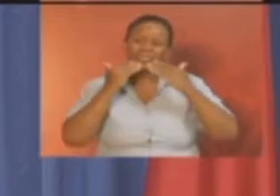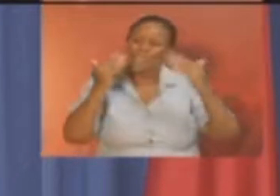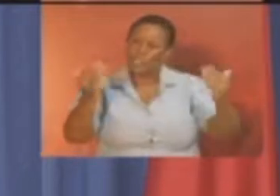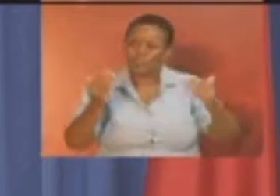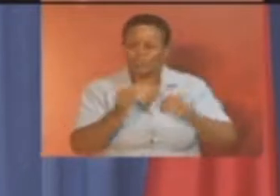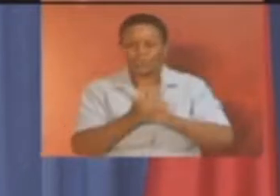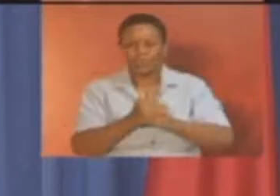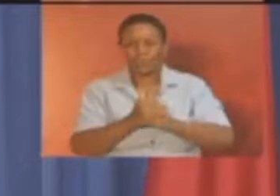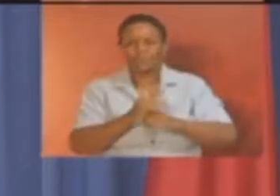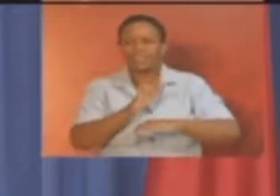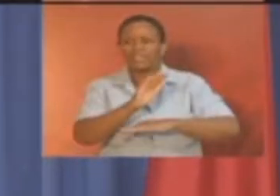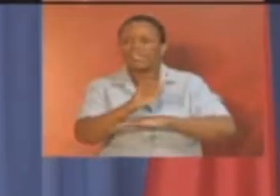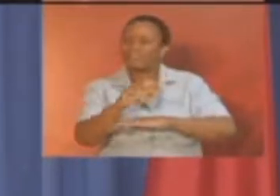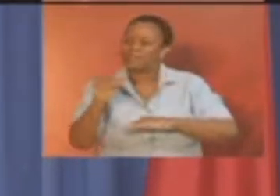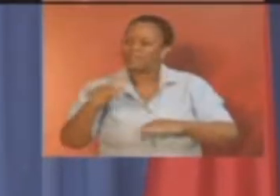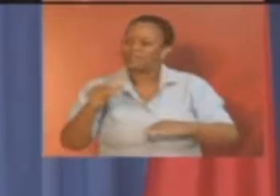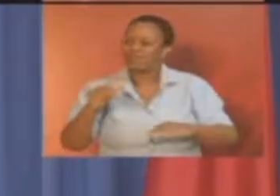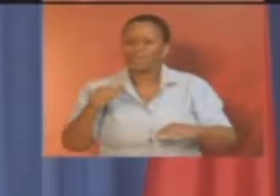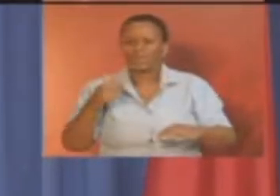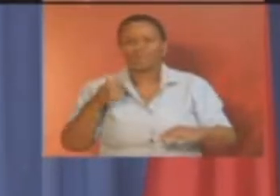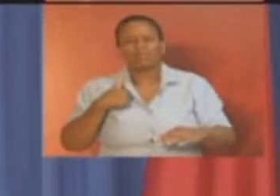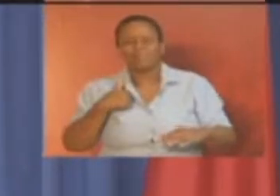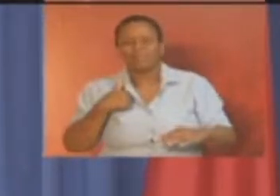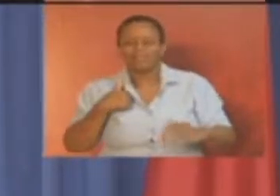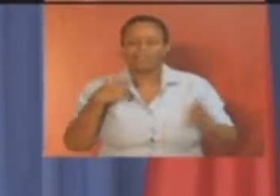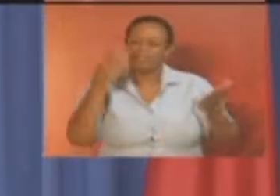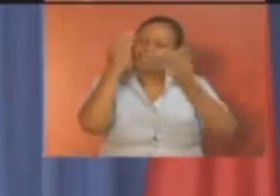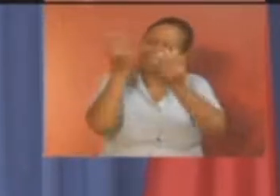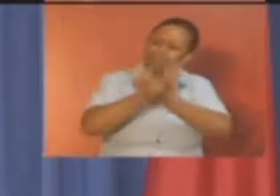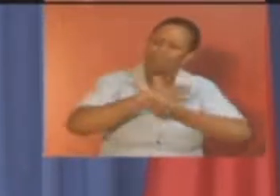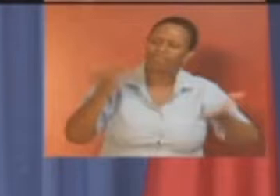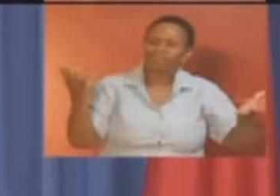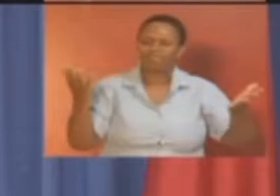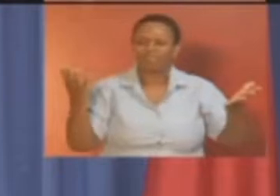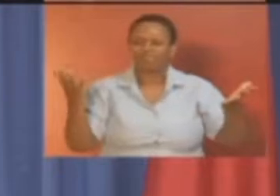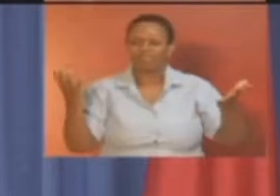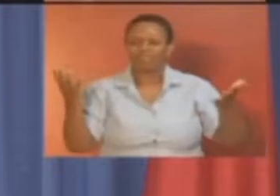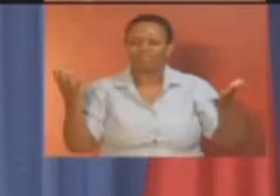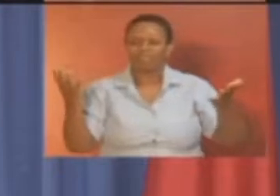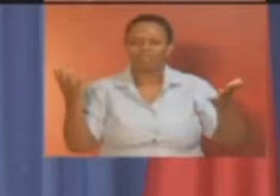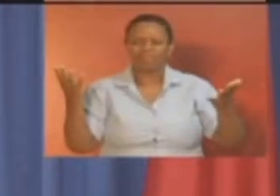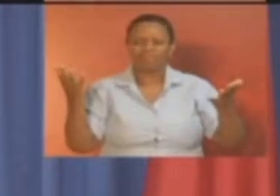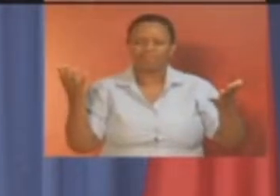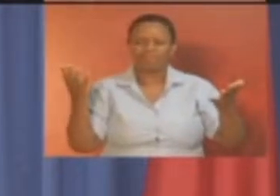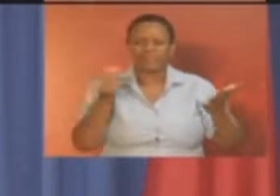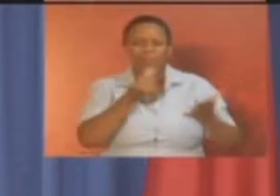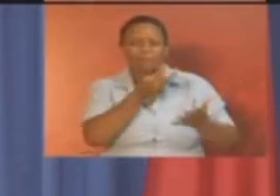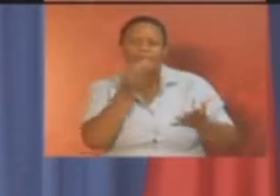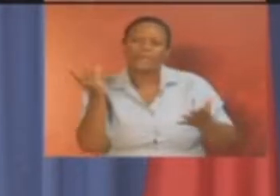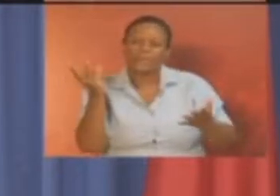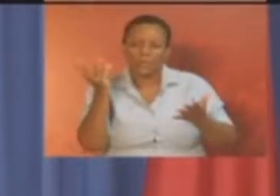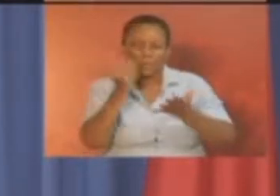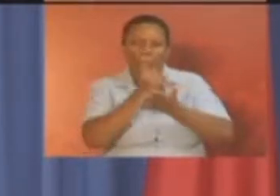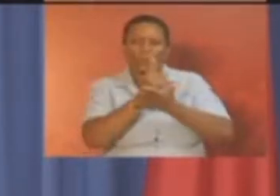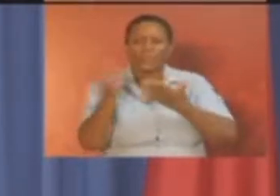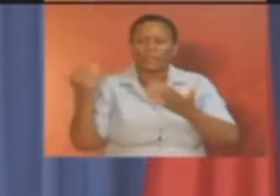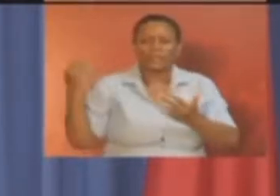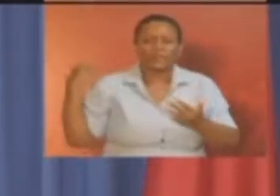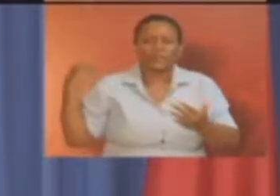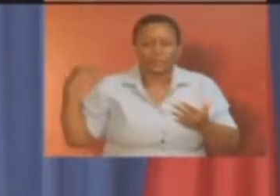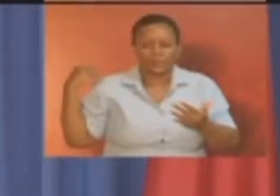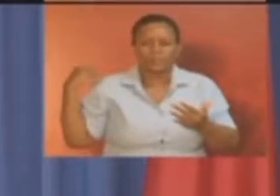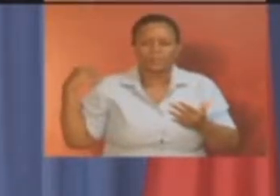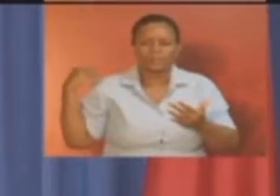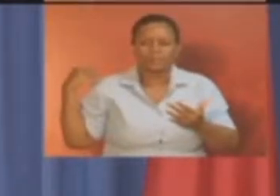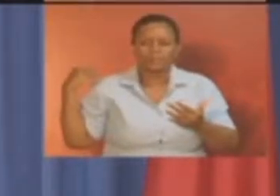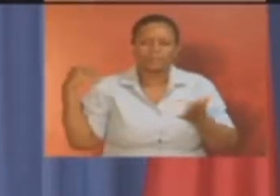to share up-to-date information that was provided a few days ago on the parallel healthcare system,